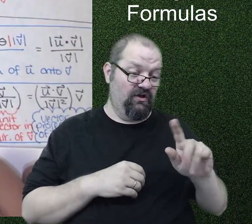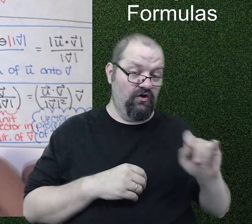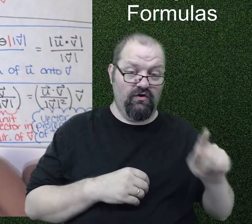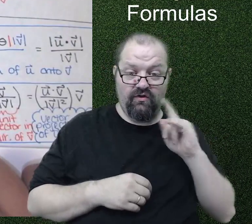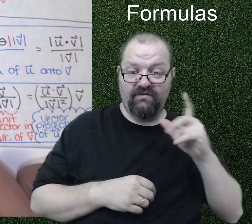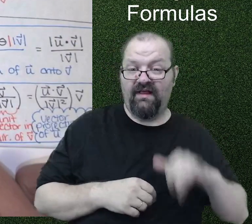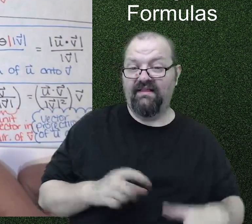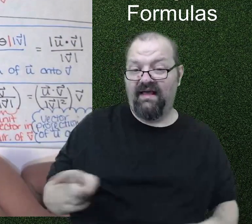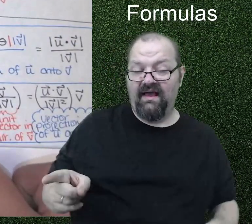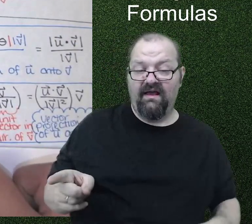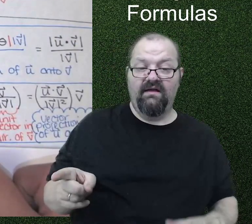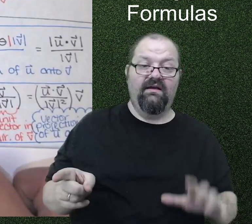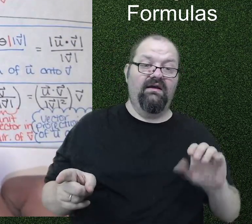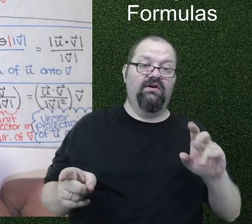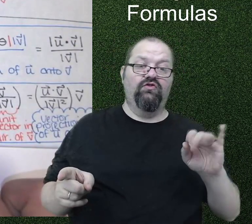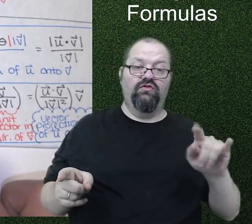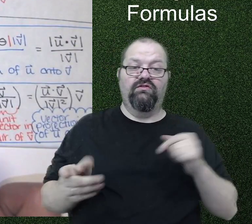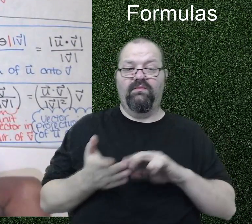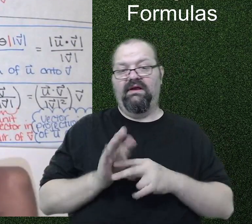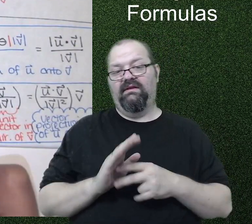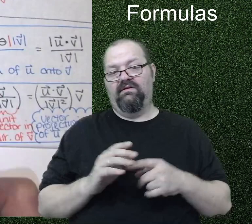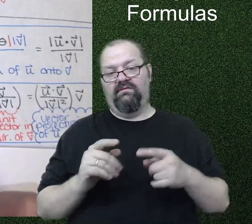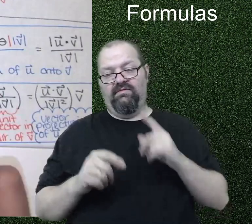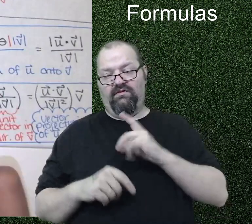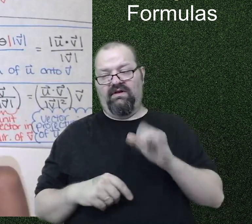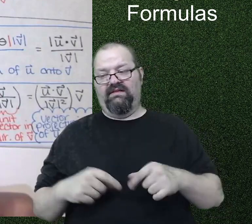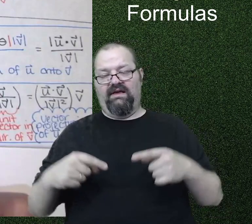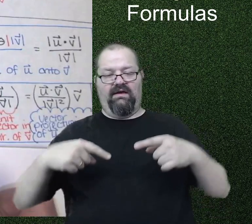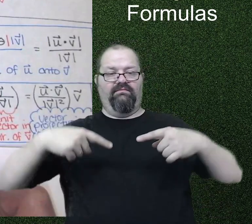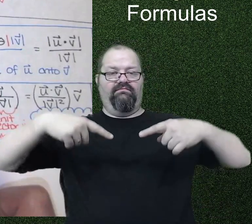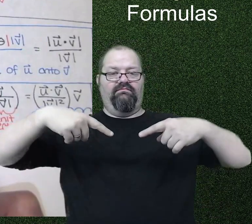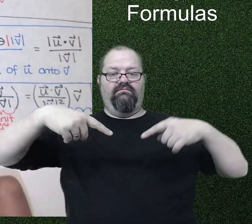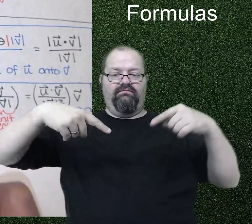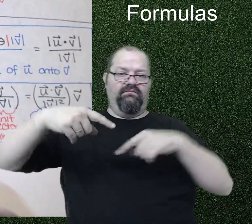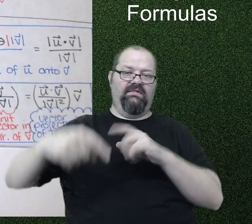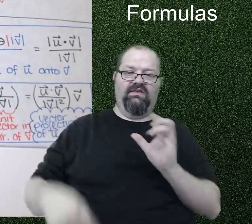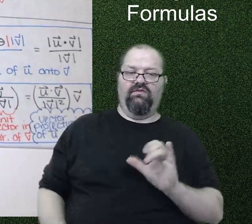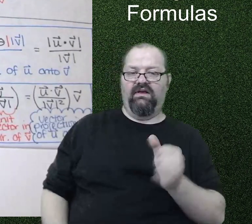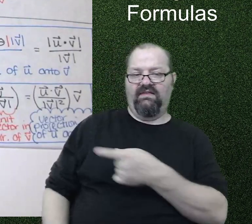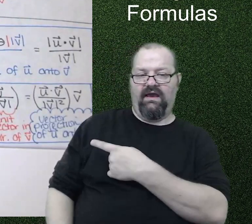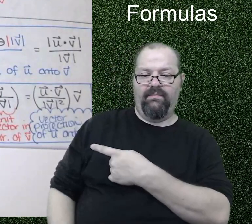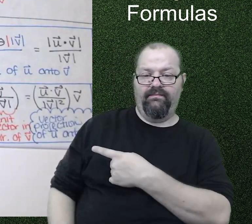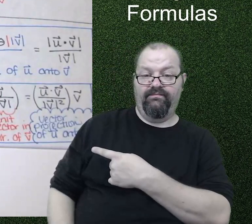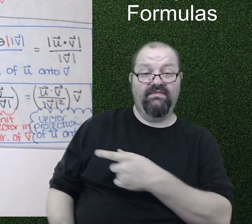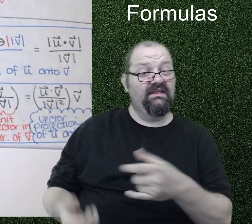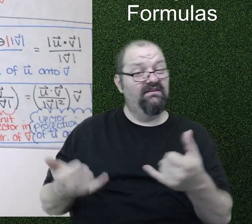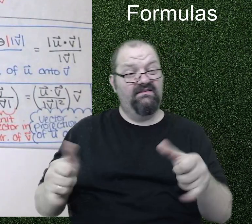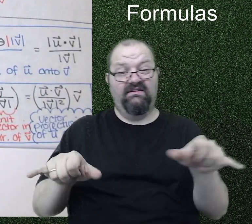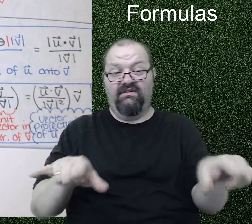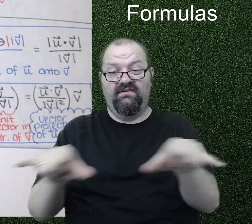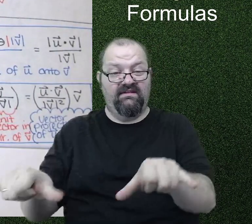obtuse, there's part that's parallel to V, and there's part that's perpendicular to V. Still, same thing.